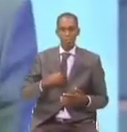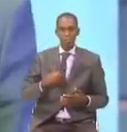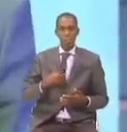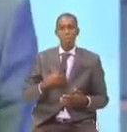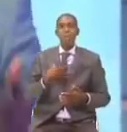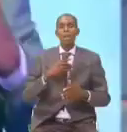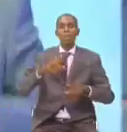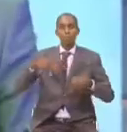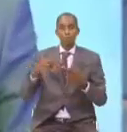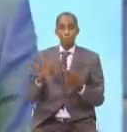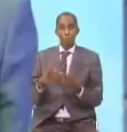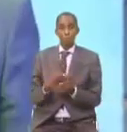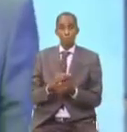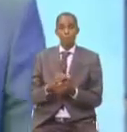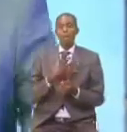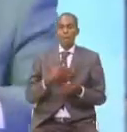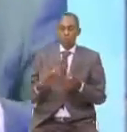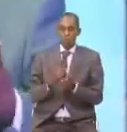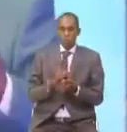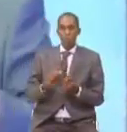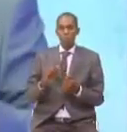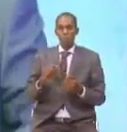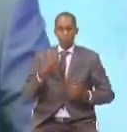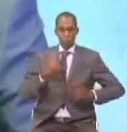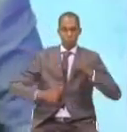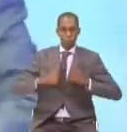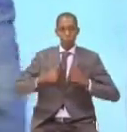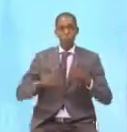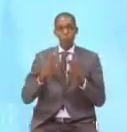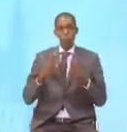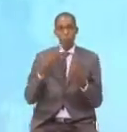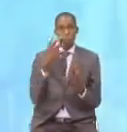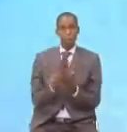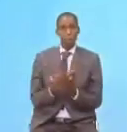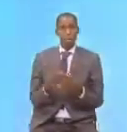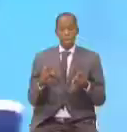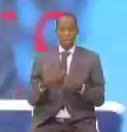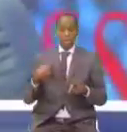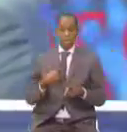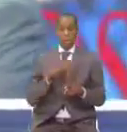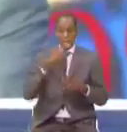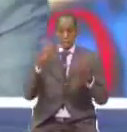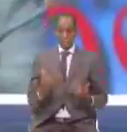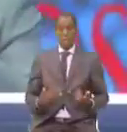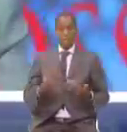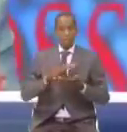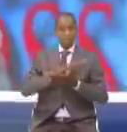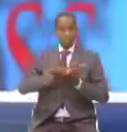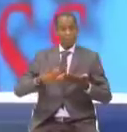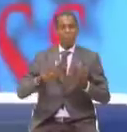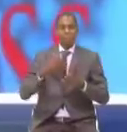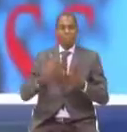a wash, and we wash very well, and as we are clean, we then put the new clothes